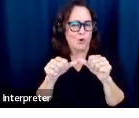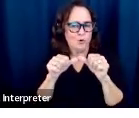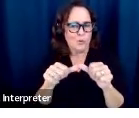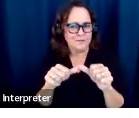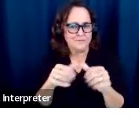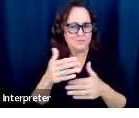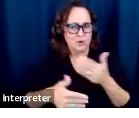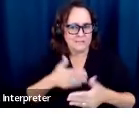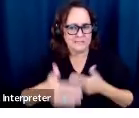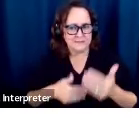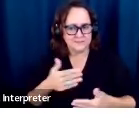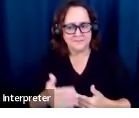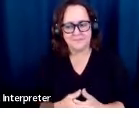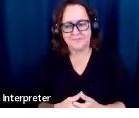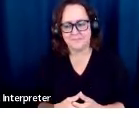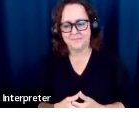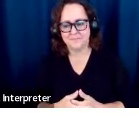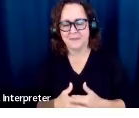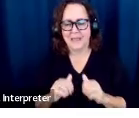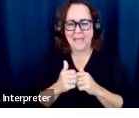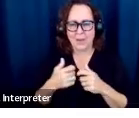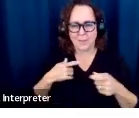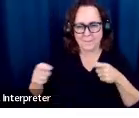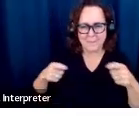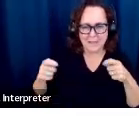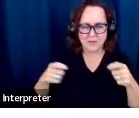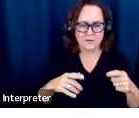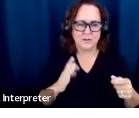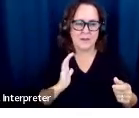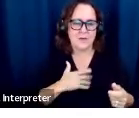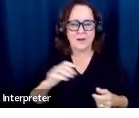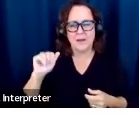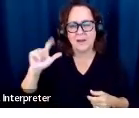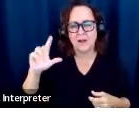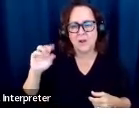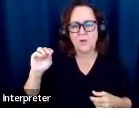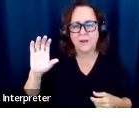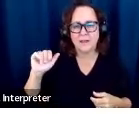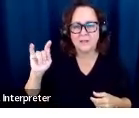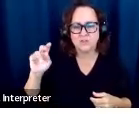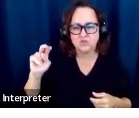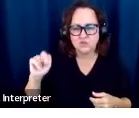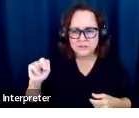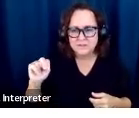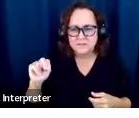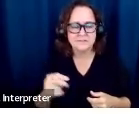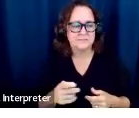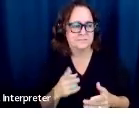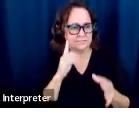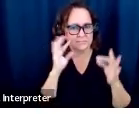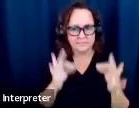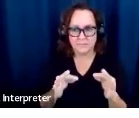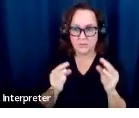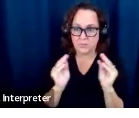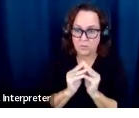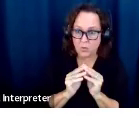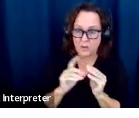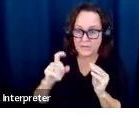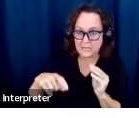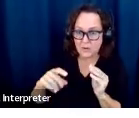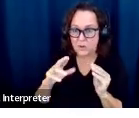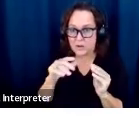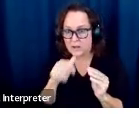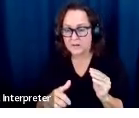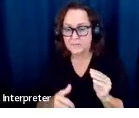process of managing the allocation and determining if more spots need to be made available. Is there